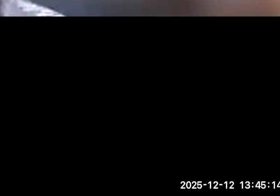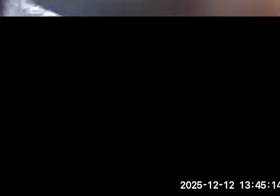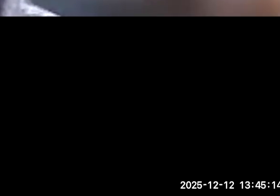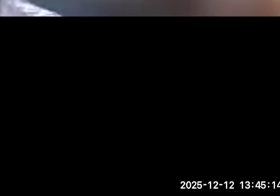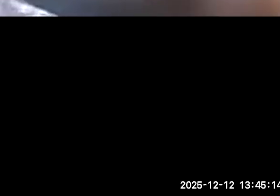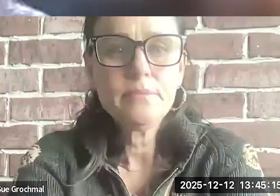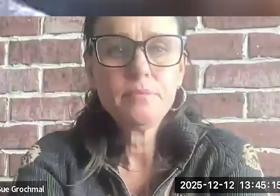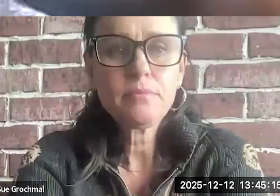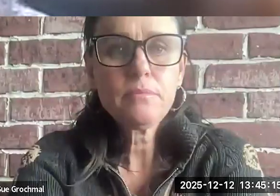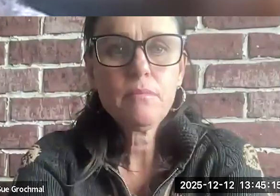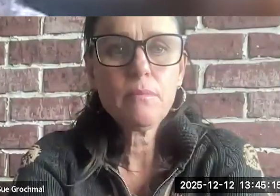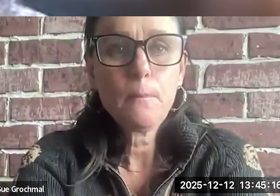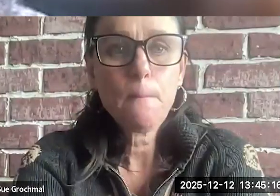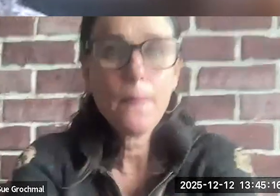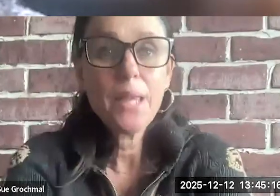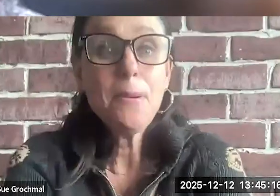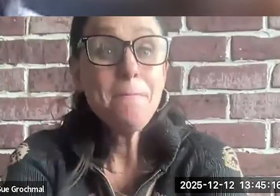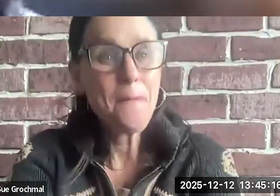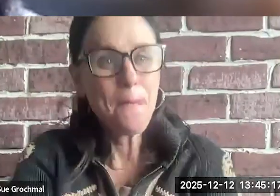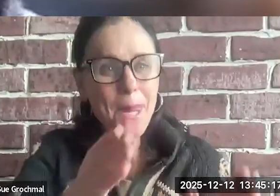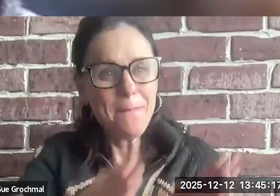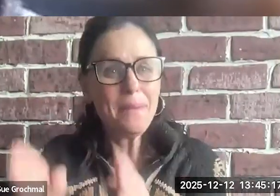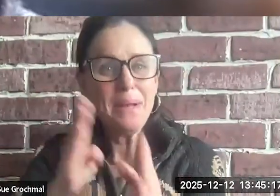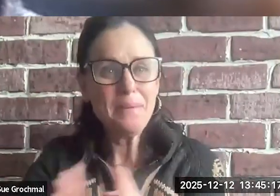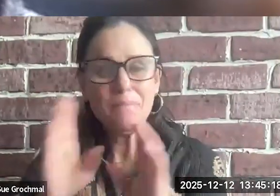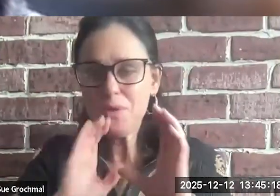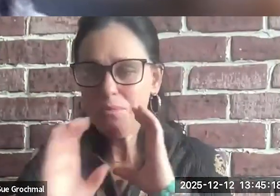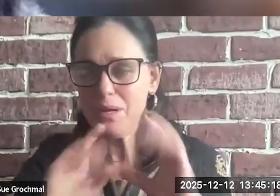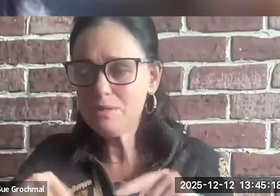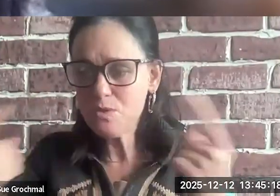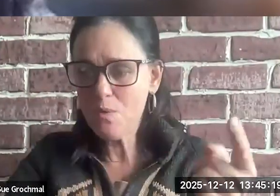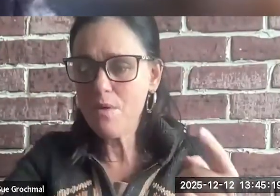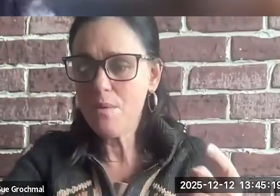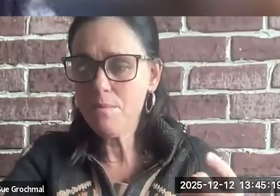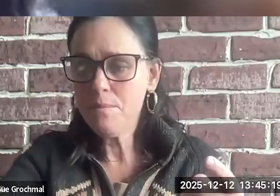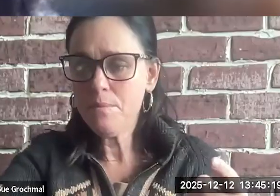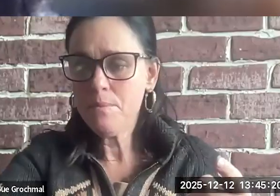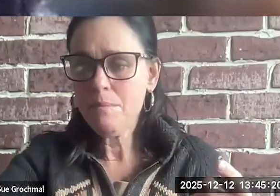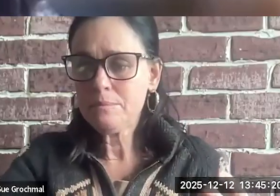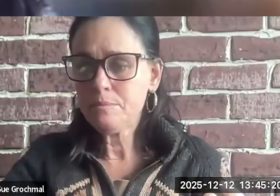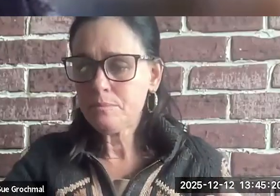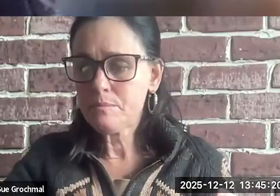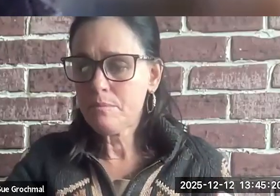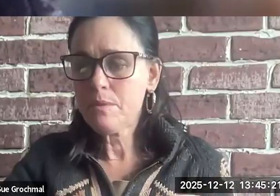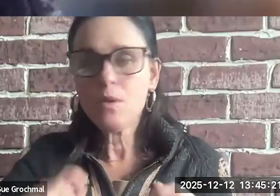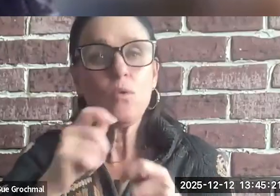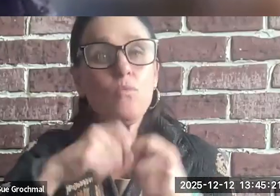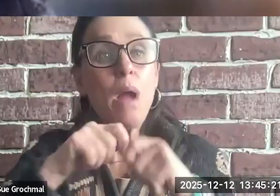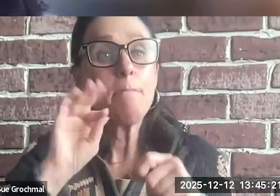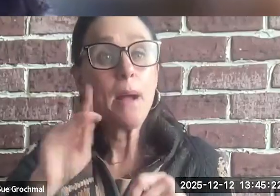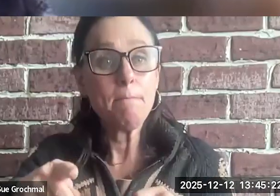done a lot of planning and communications thus far, and now we're wrapping up that planning phase. In